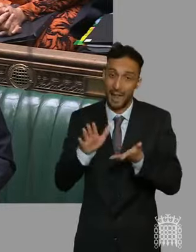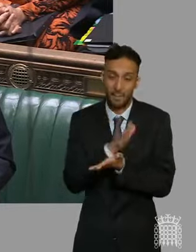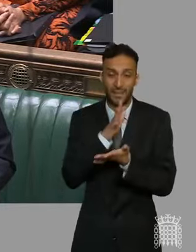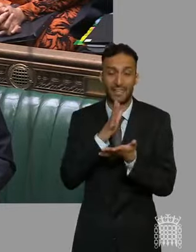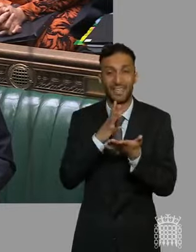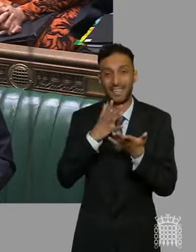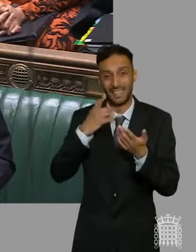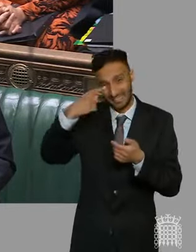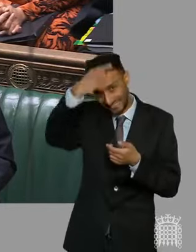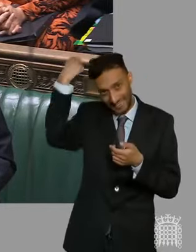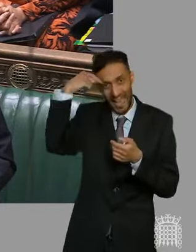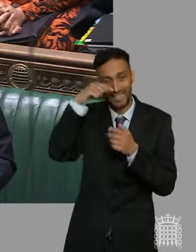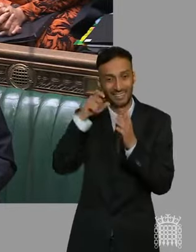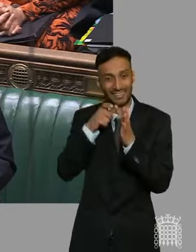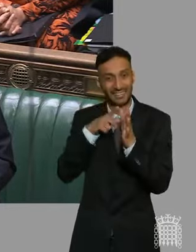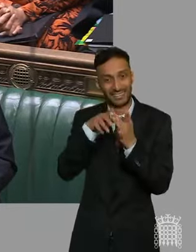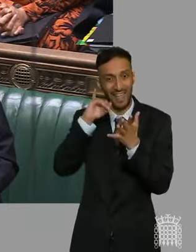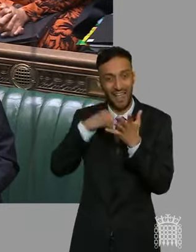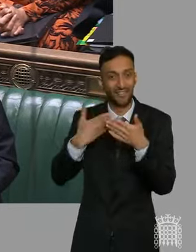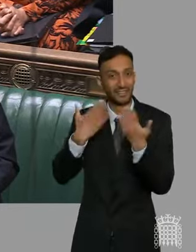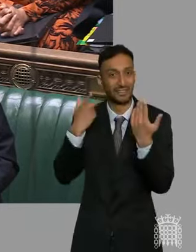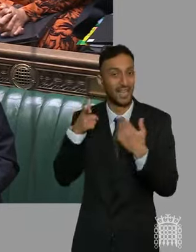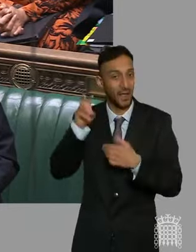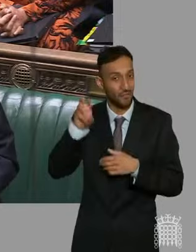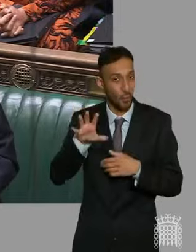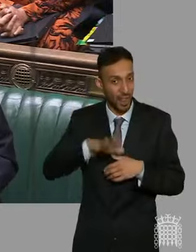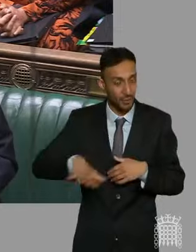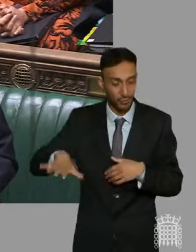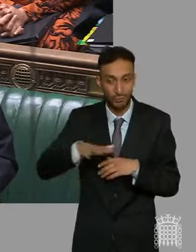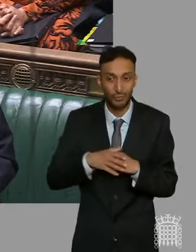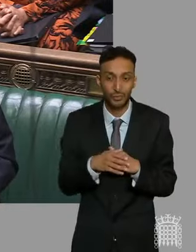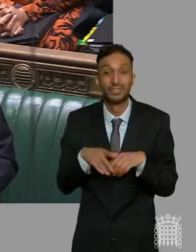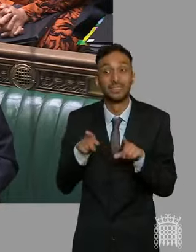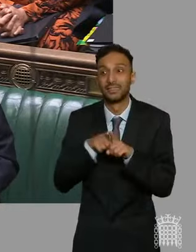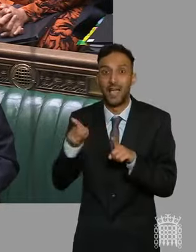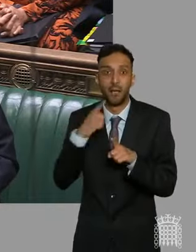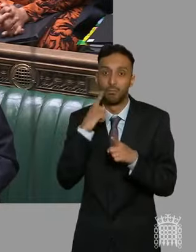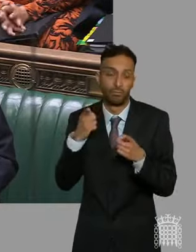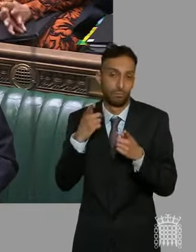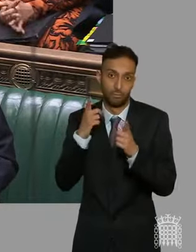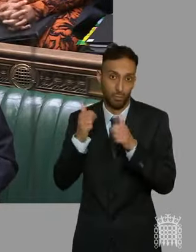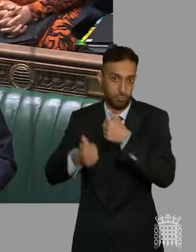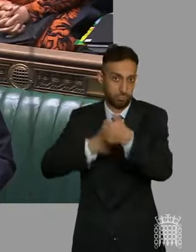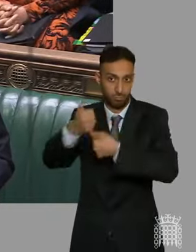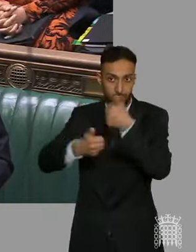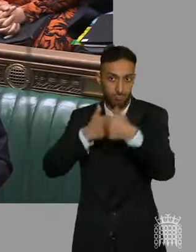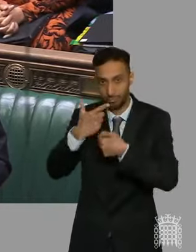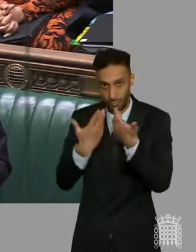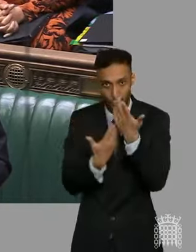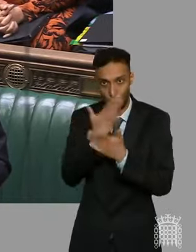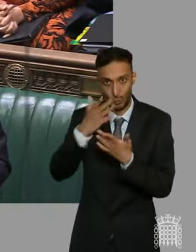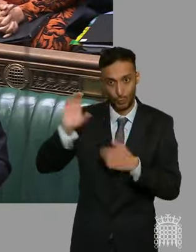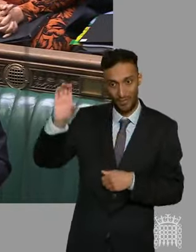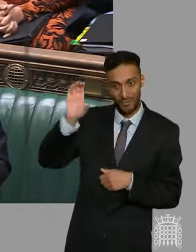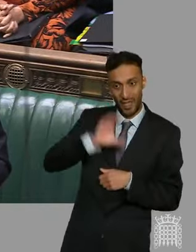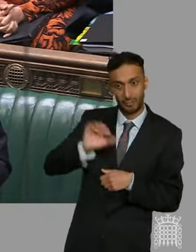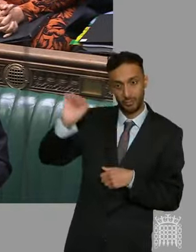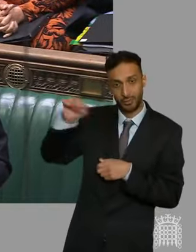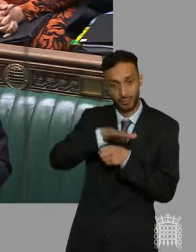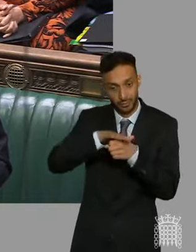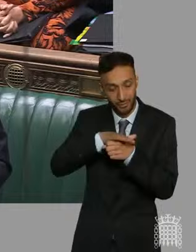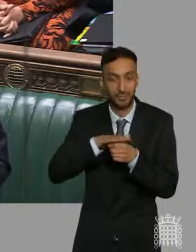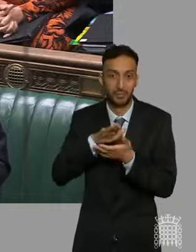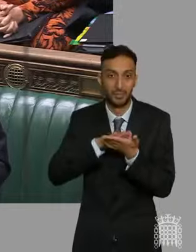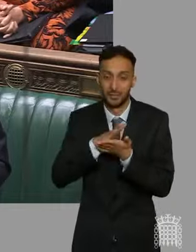her constituency that will ensure good jobs, well-paid, skilled jobs, and, of course, the transition to